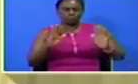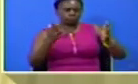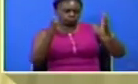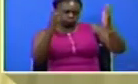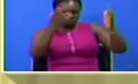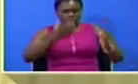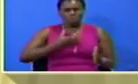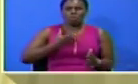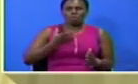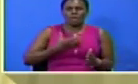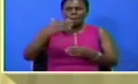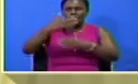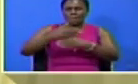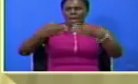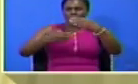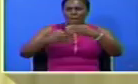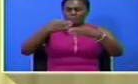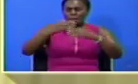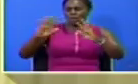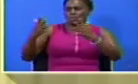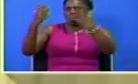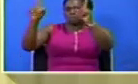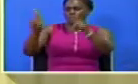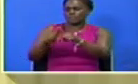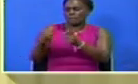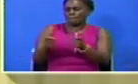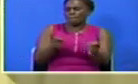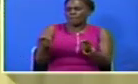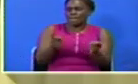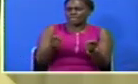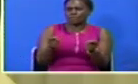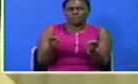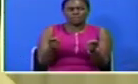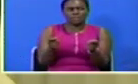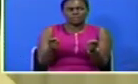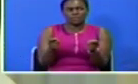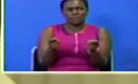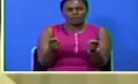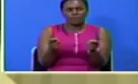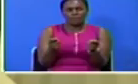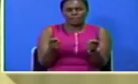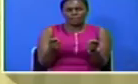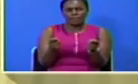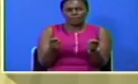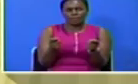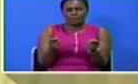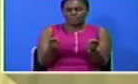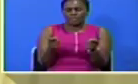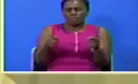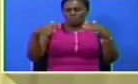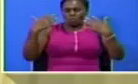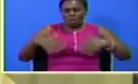owners of the building, to congratulate the management on this most excellent of